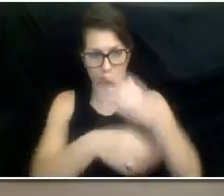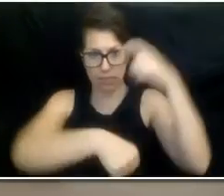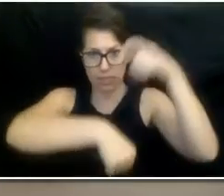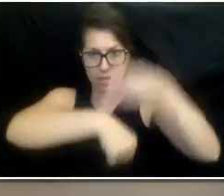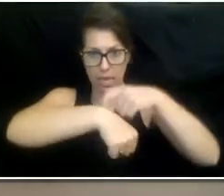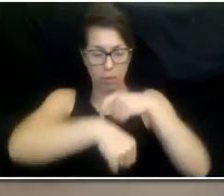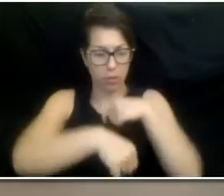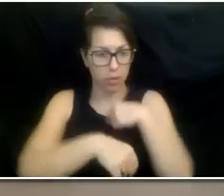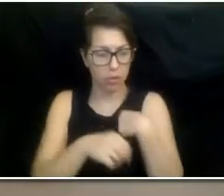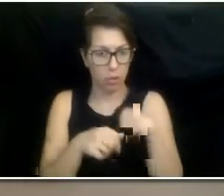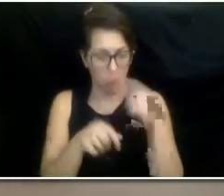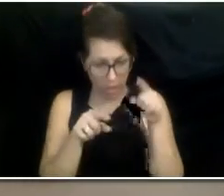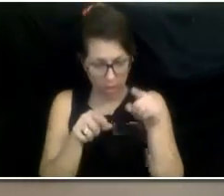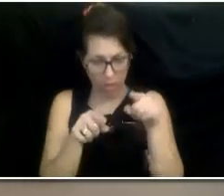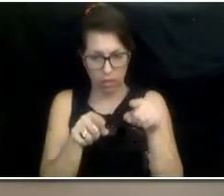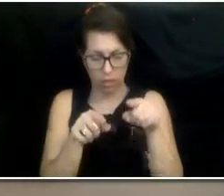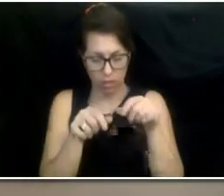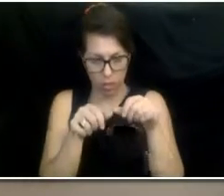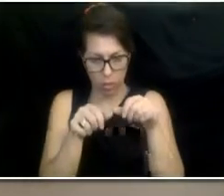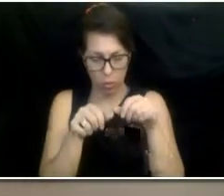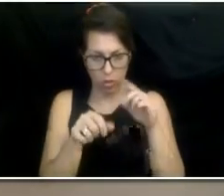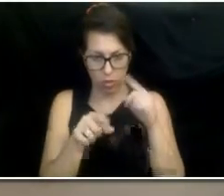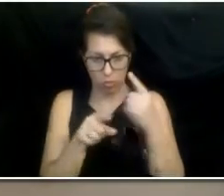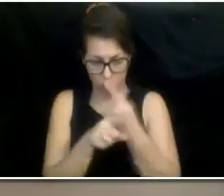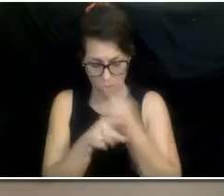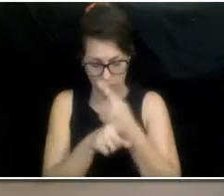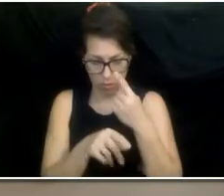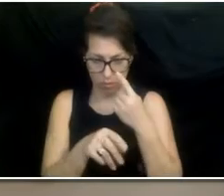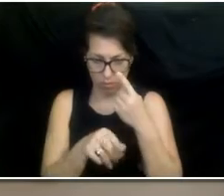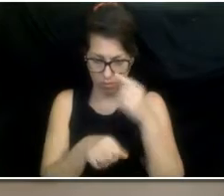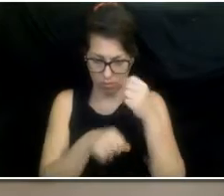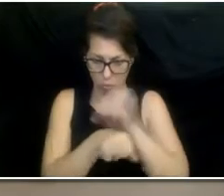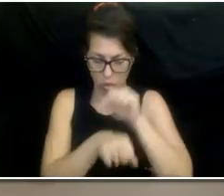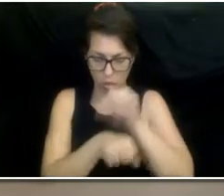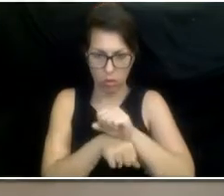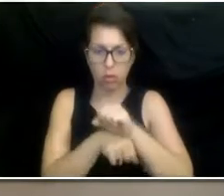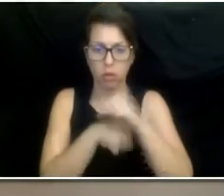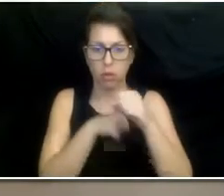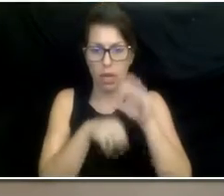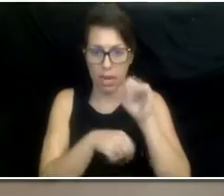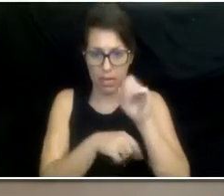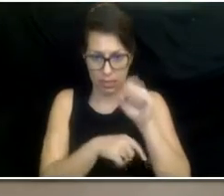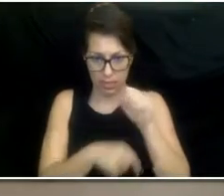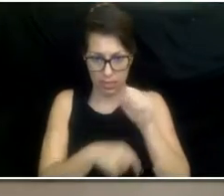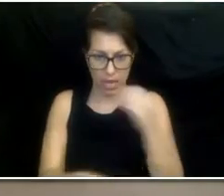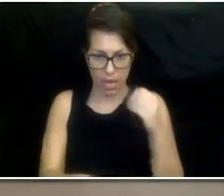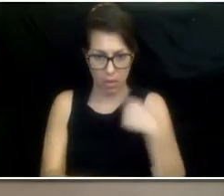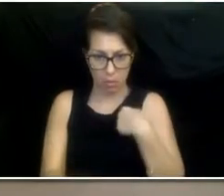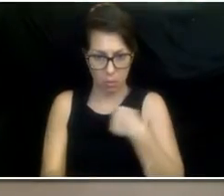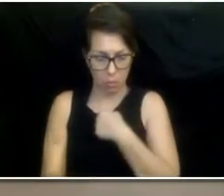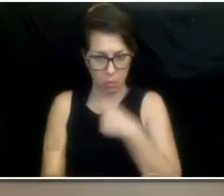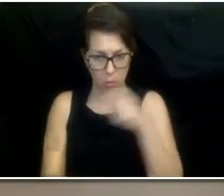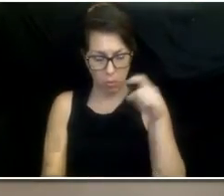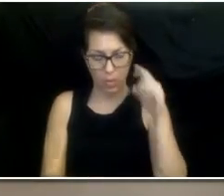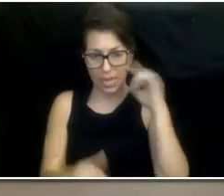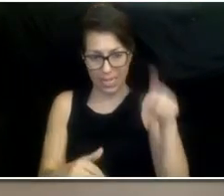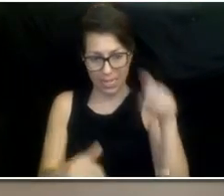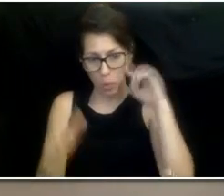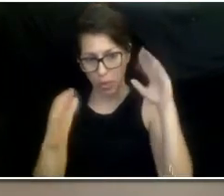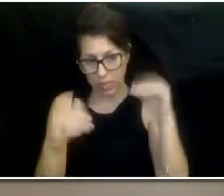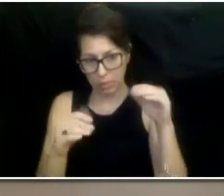is vitally important particularly for trauma survivors to have one attorney or one agency with whom they can develop a strong trusting